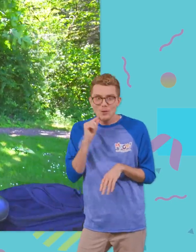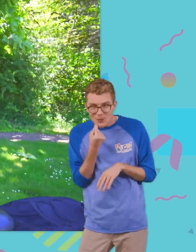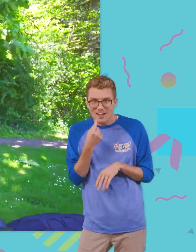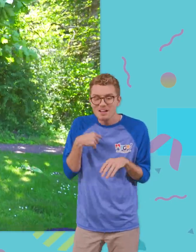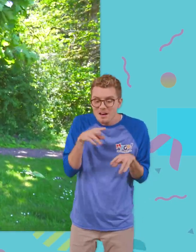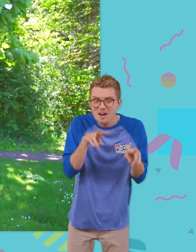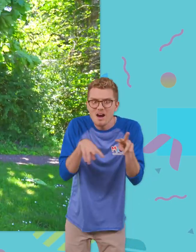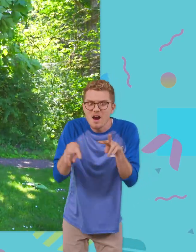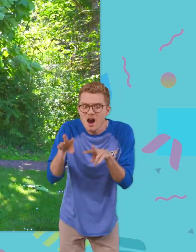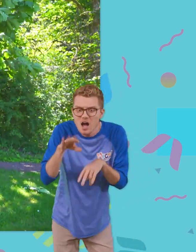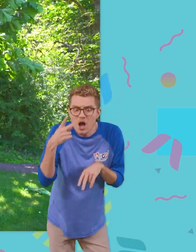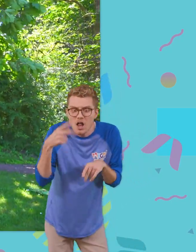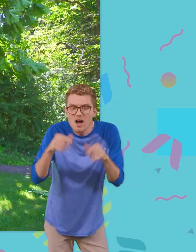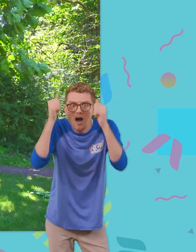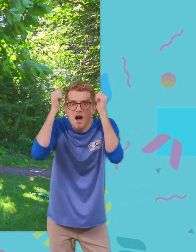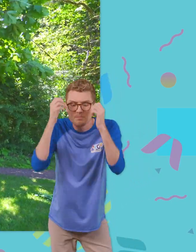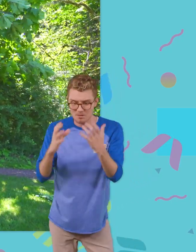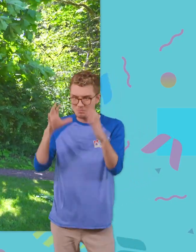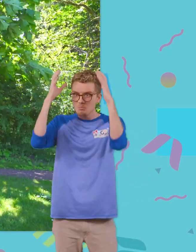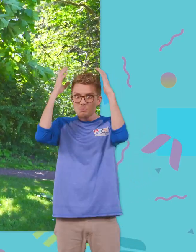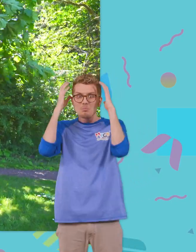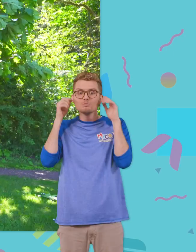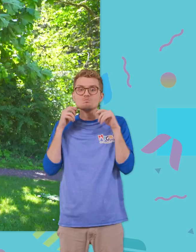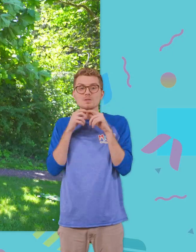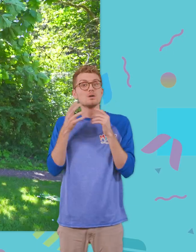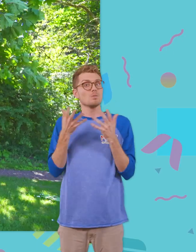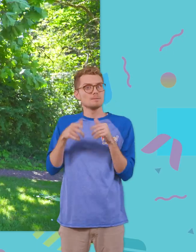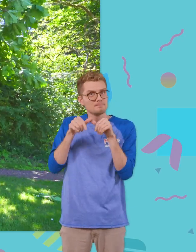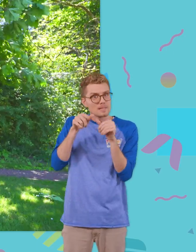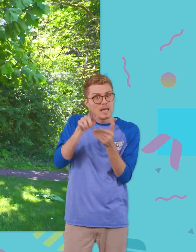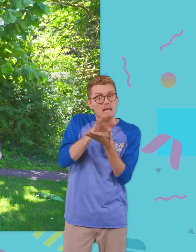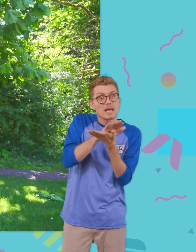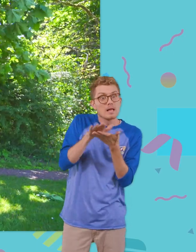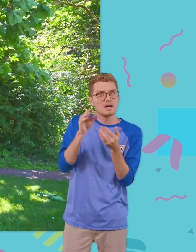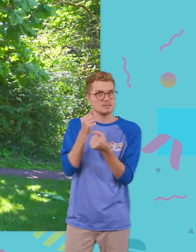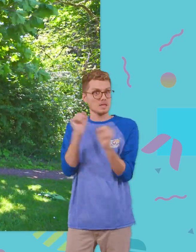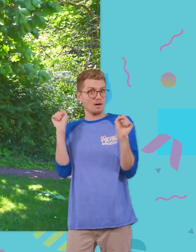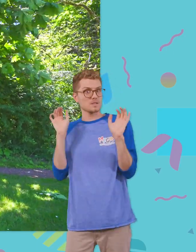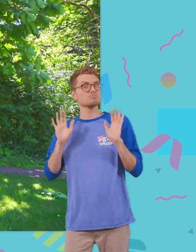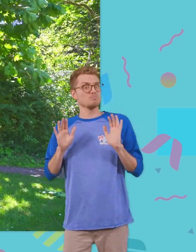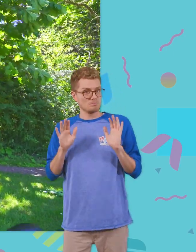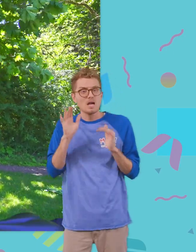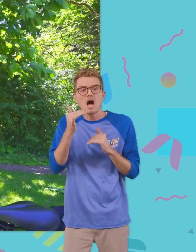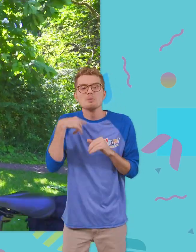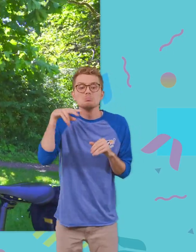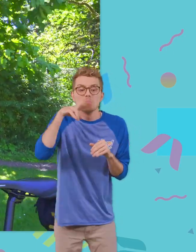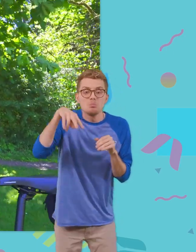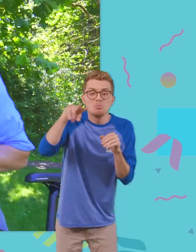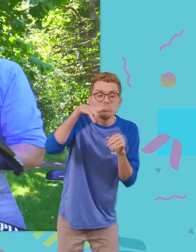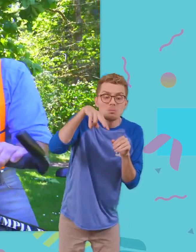a helmet. Wow, this keeps you nice and safe. Okay, and ooh, look up